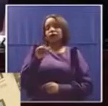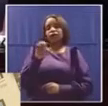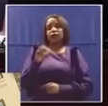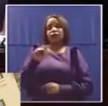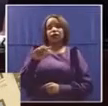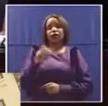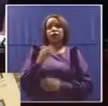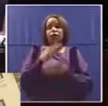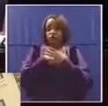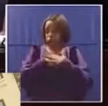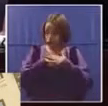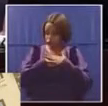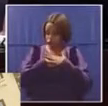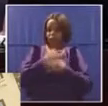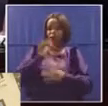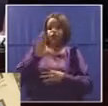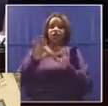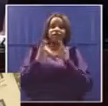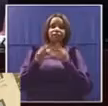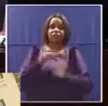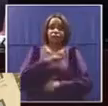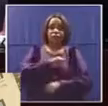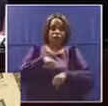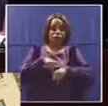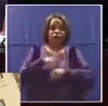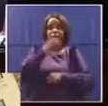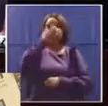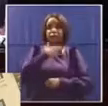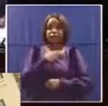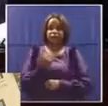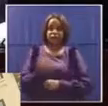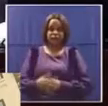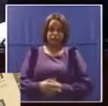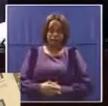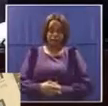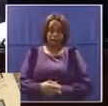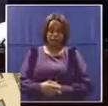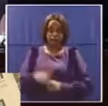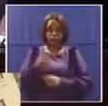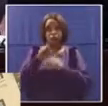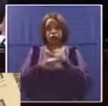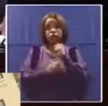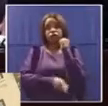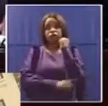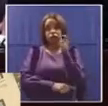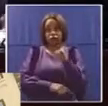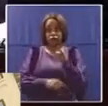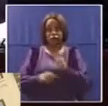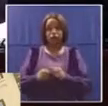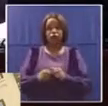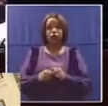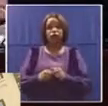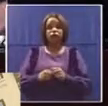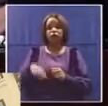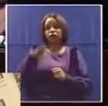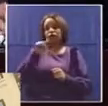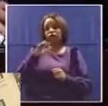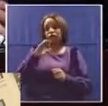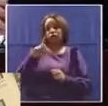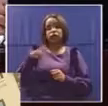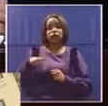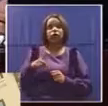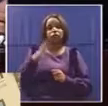his family at this very sad time. Lastly, House Chair, the ACDP is fully aware